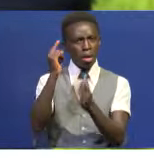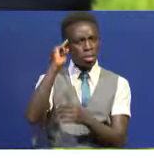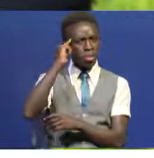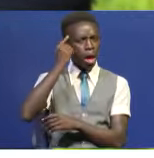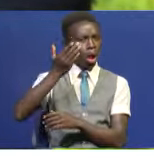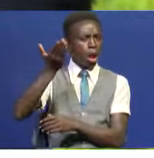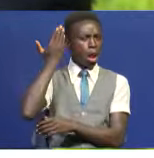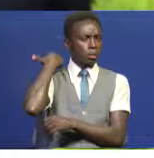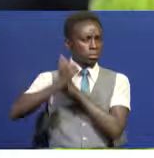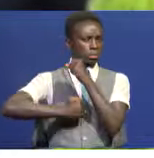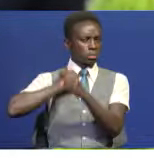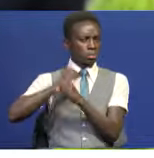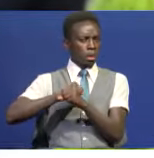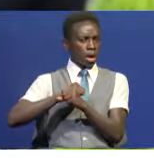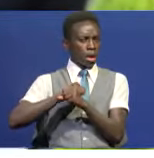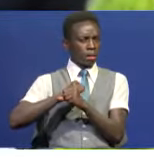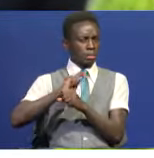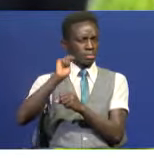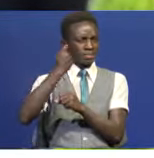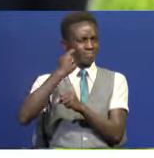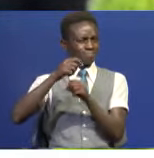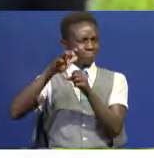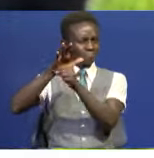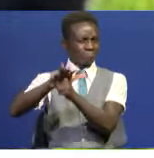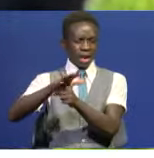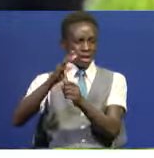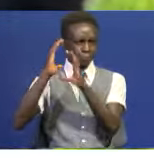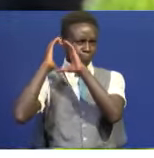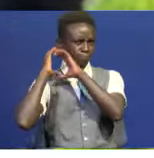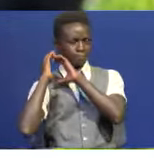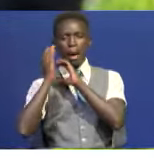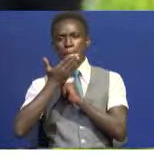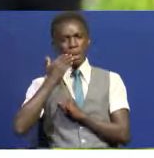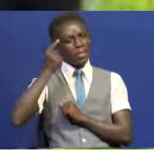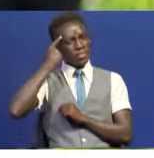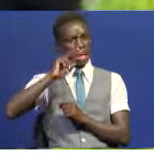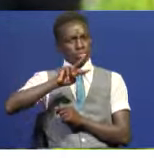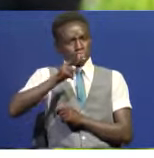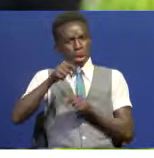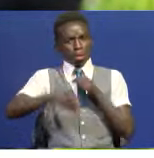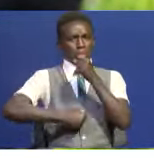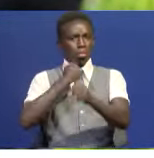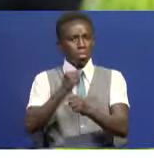mwaka jana ya kuumiza wa Kenya wakarudi nyuma, lakini mpaka sasa naona